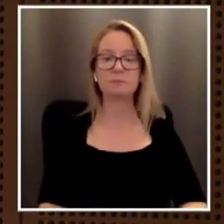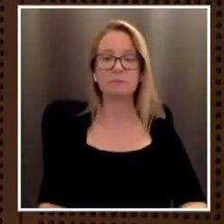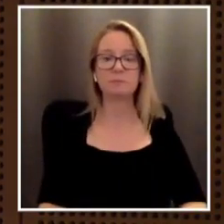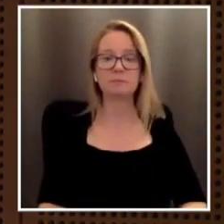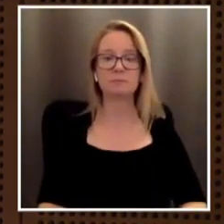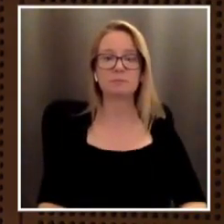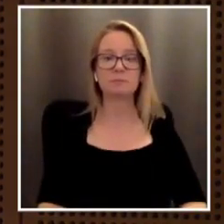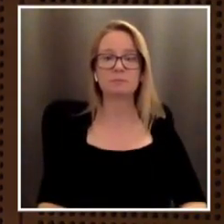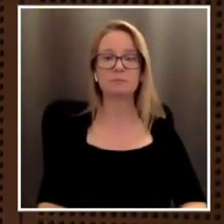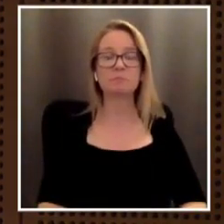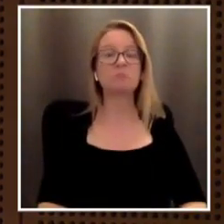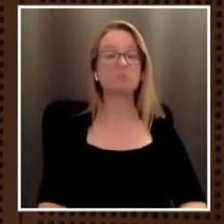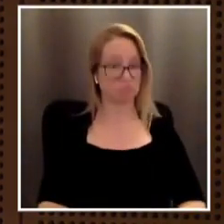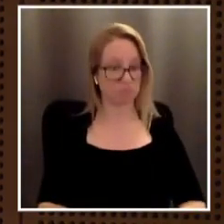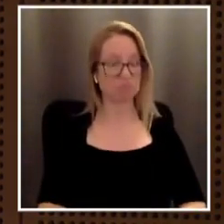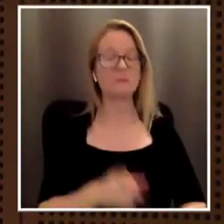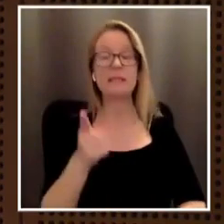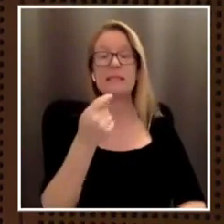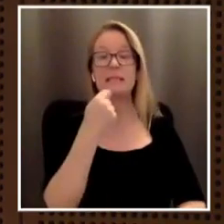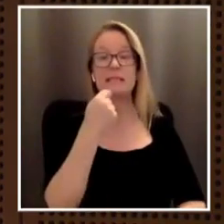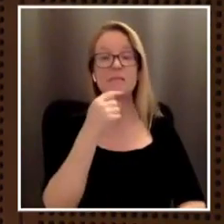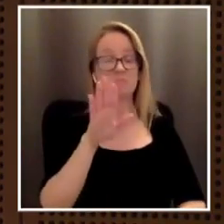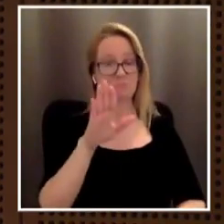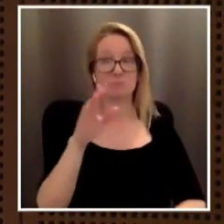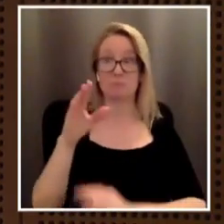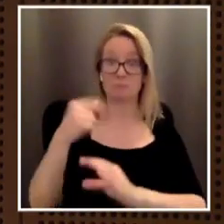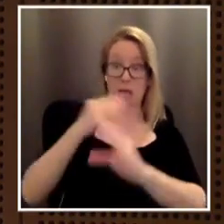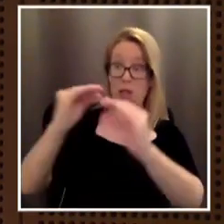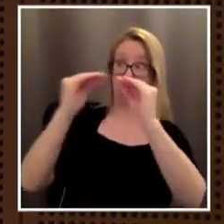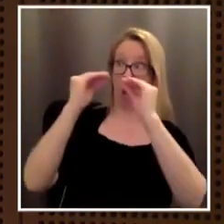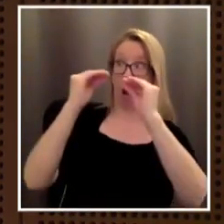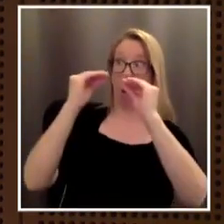And then he said he taught the way he was taught.